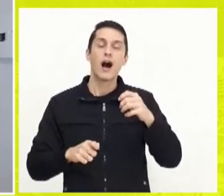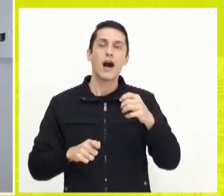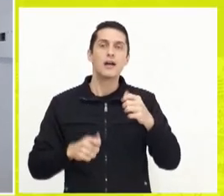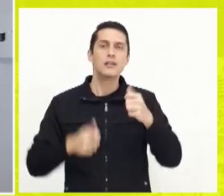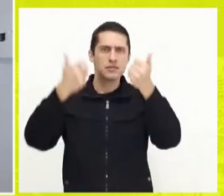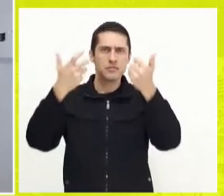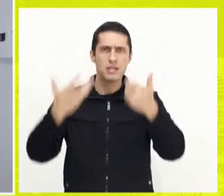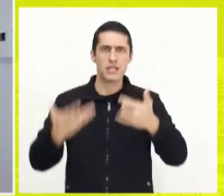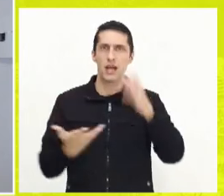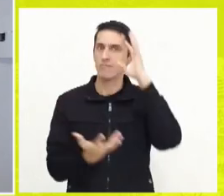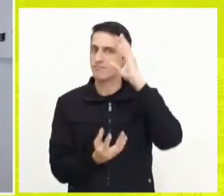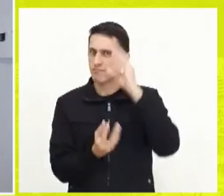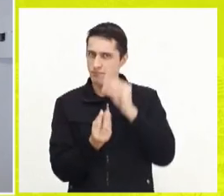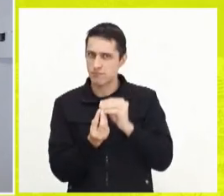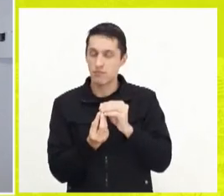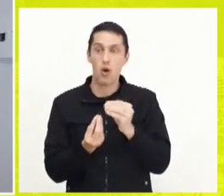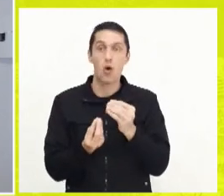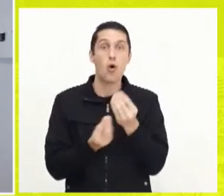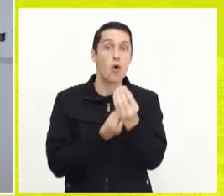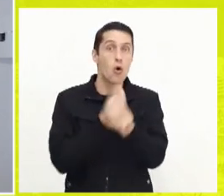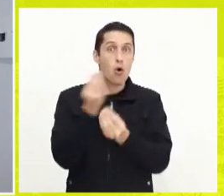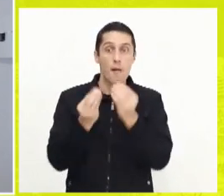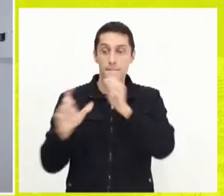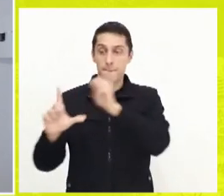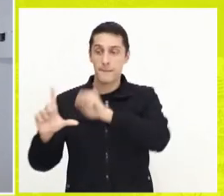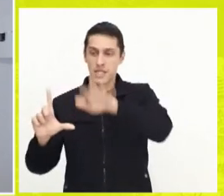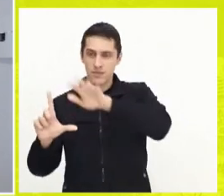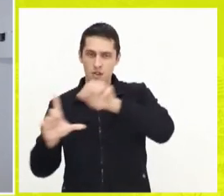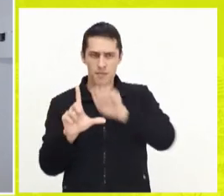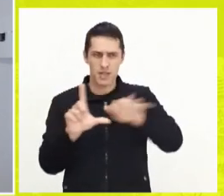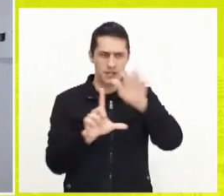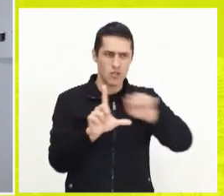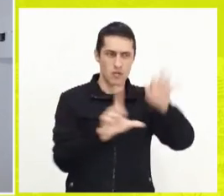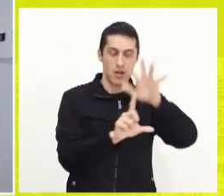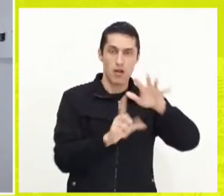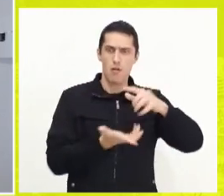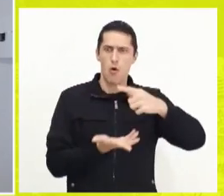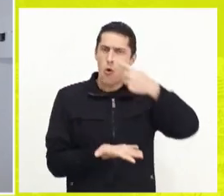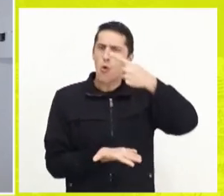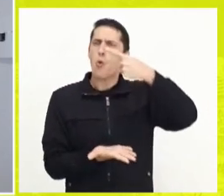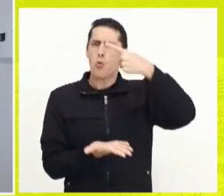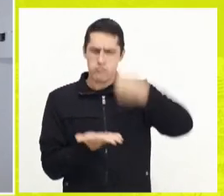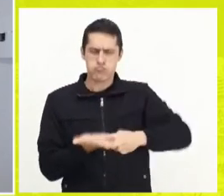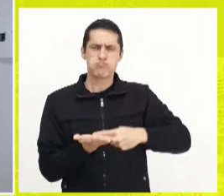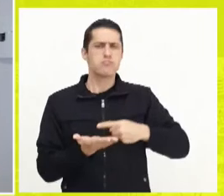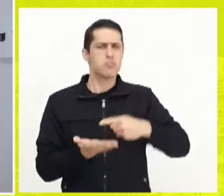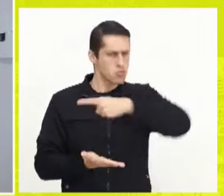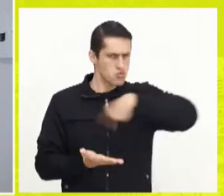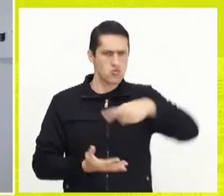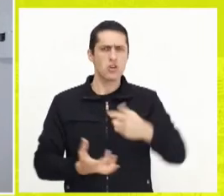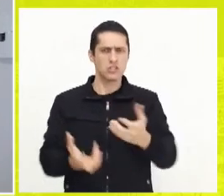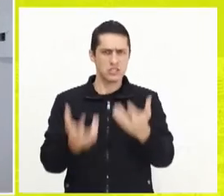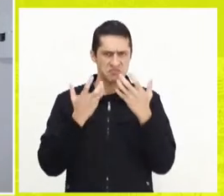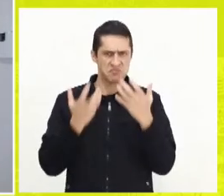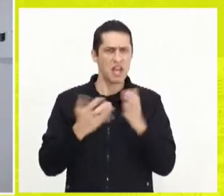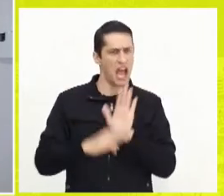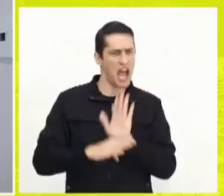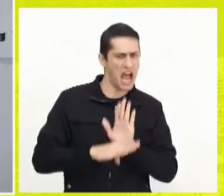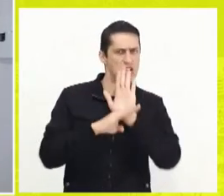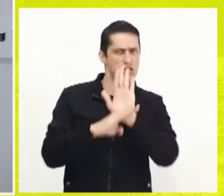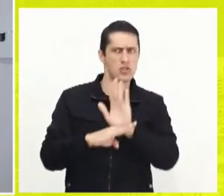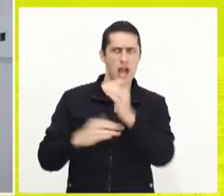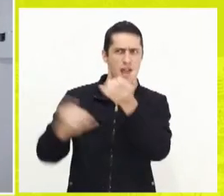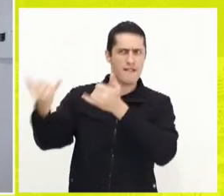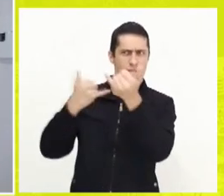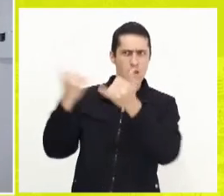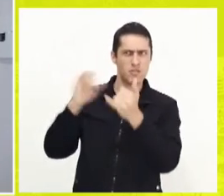the commitment of platforms one by one on the fight against misinformation if you could update